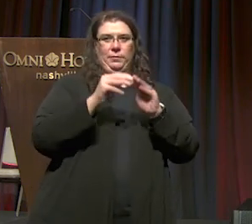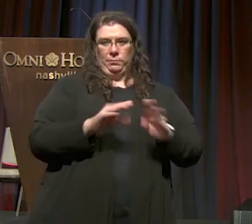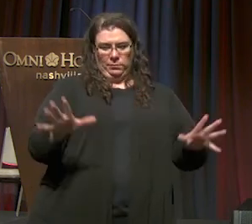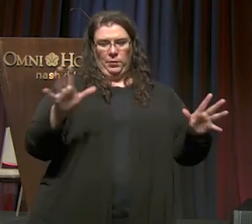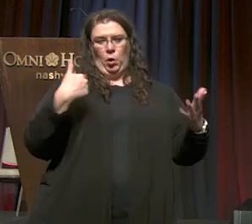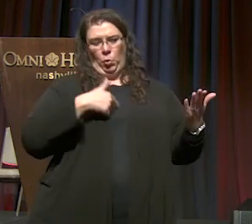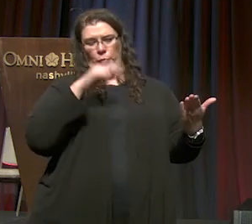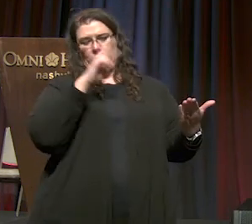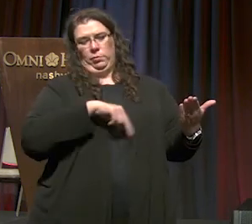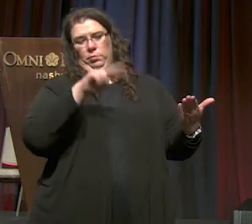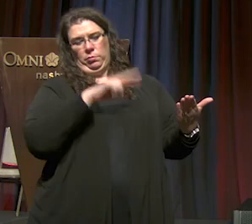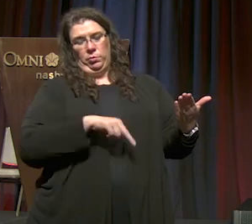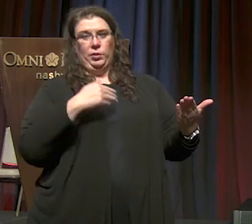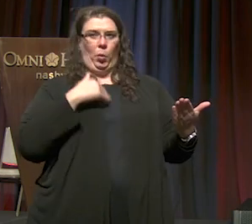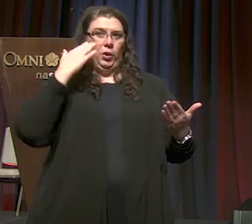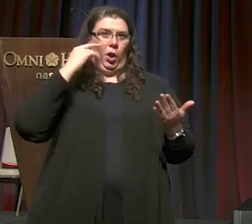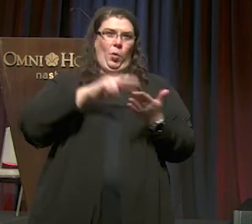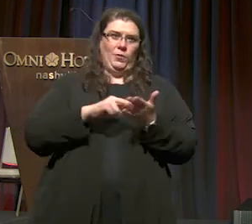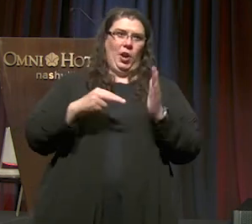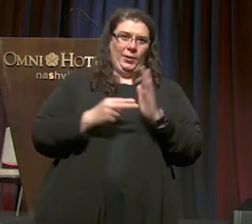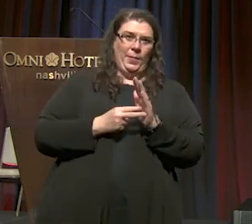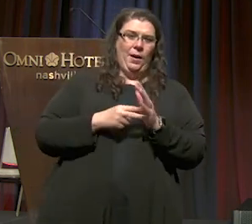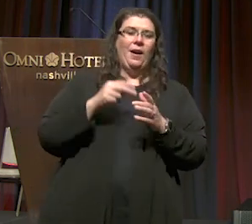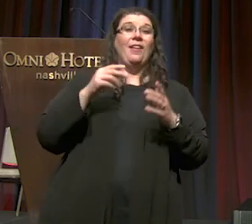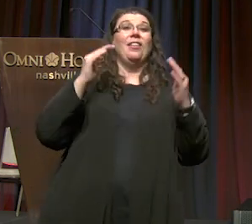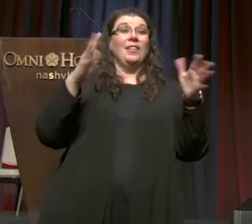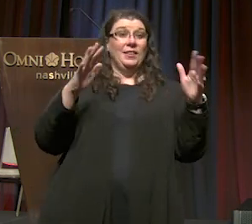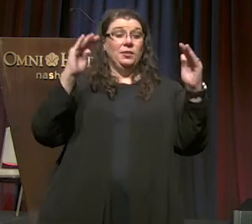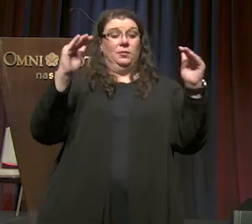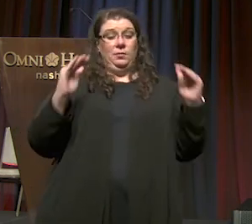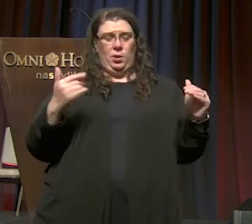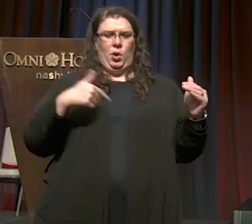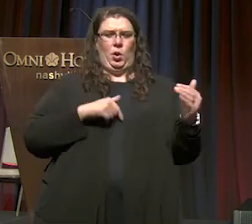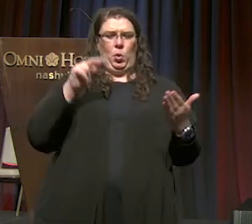then we look at mainly